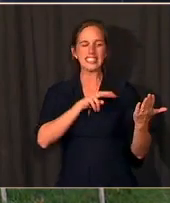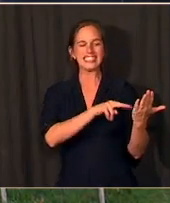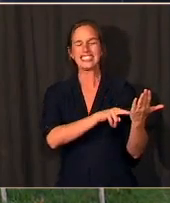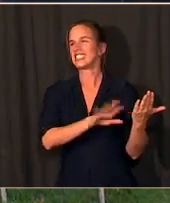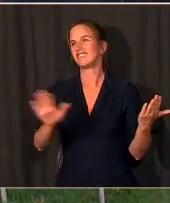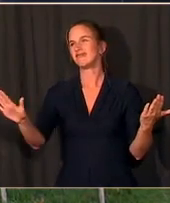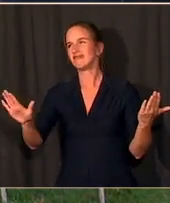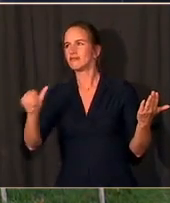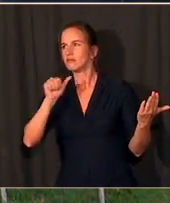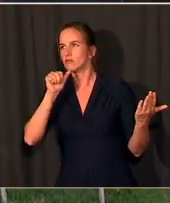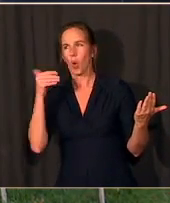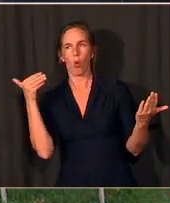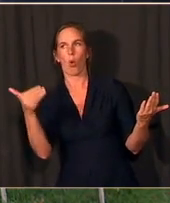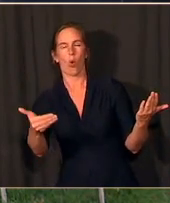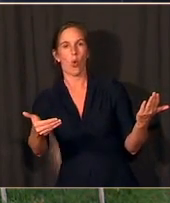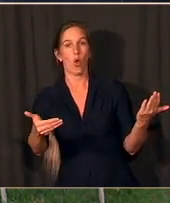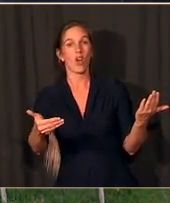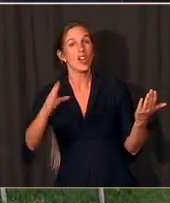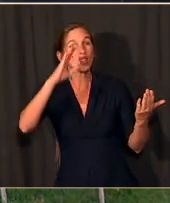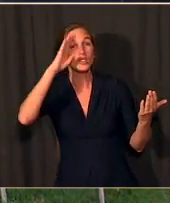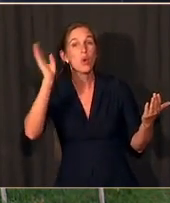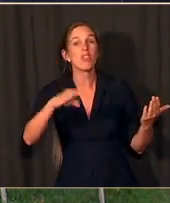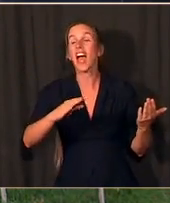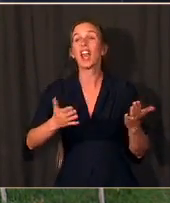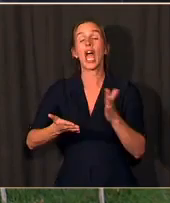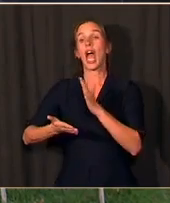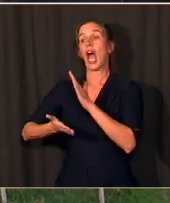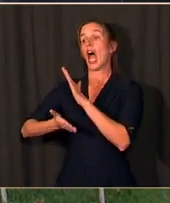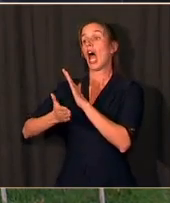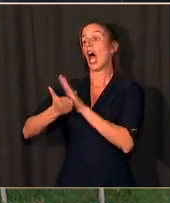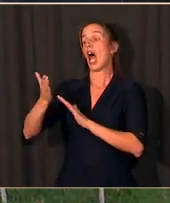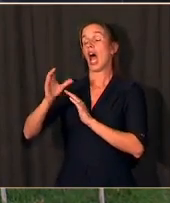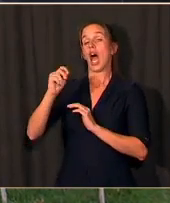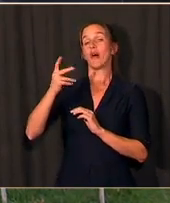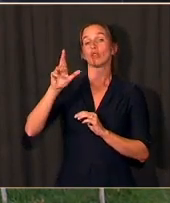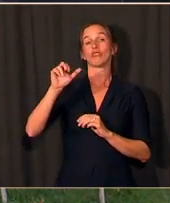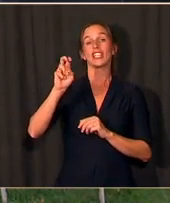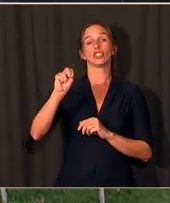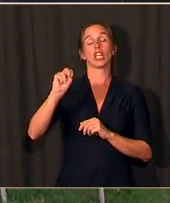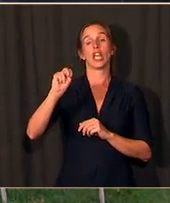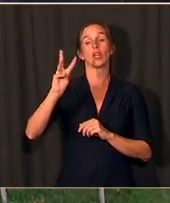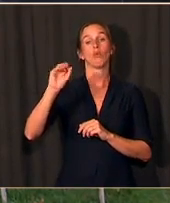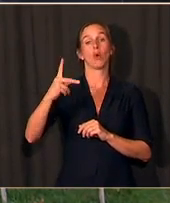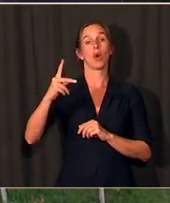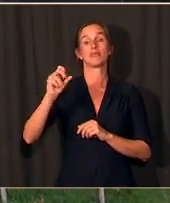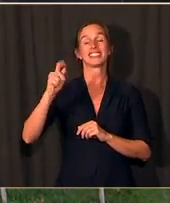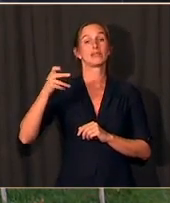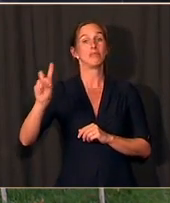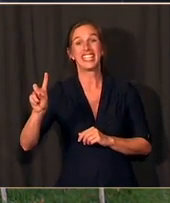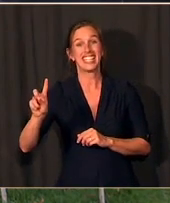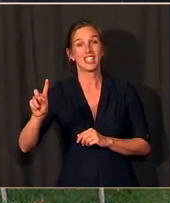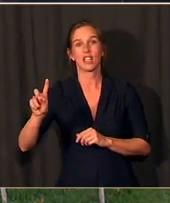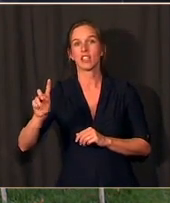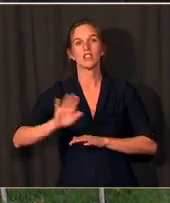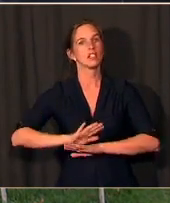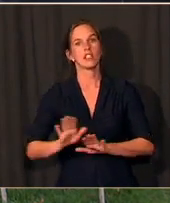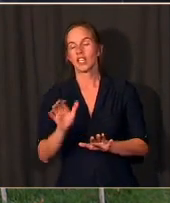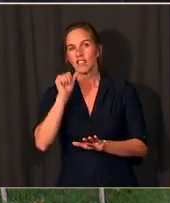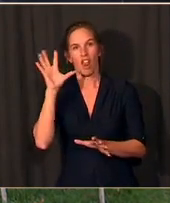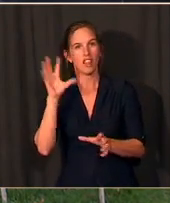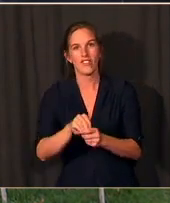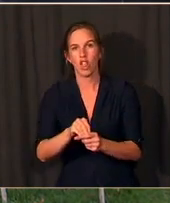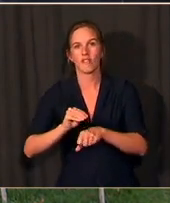not the companies, it's not Operation Warp Speed, it's not the US government, it is independent